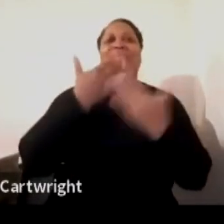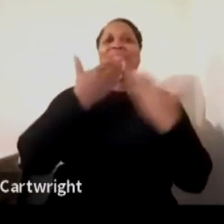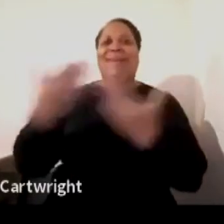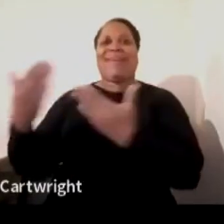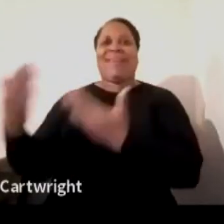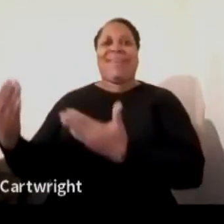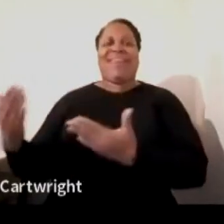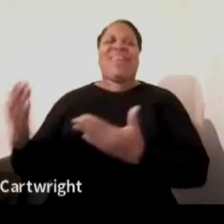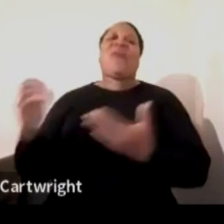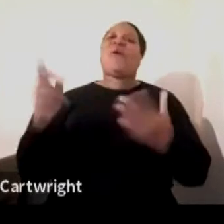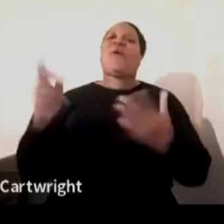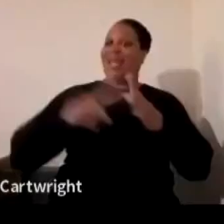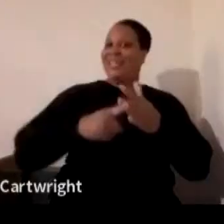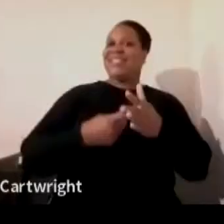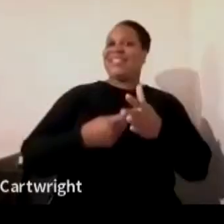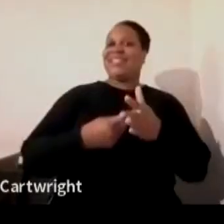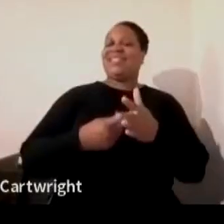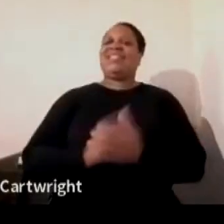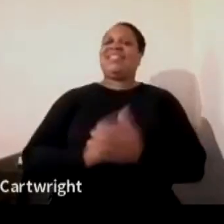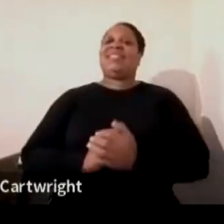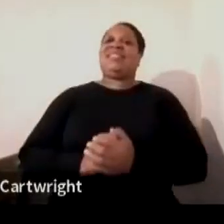get started.